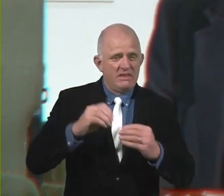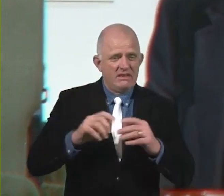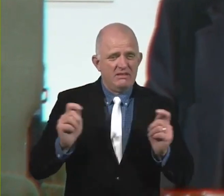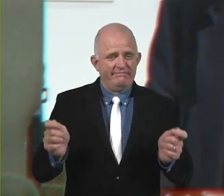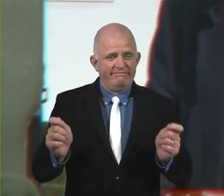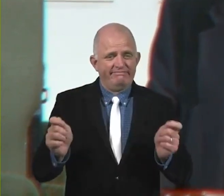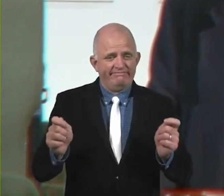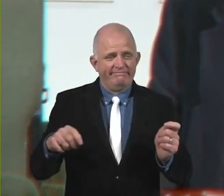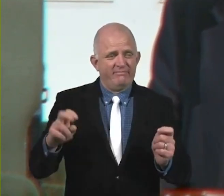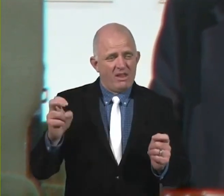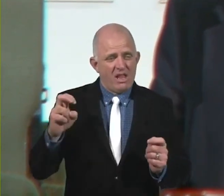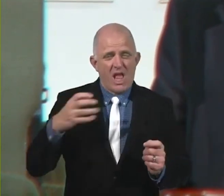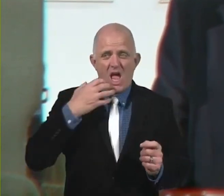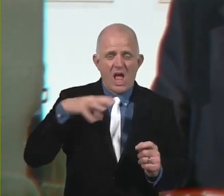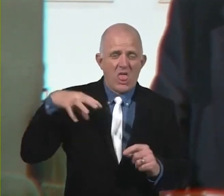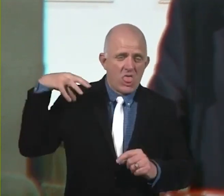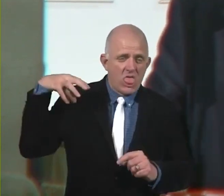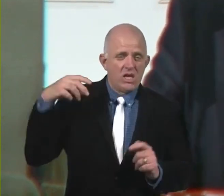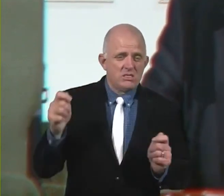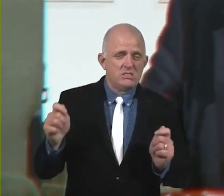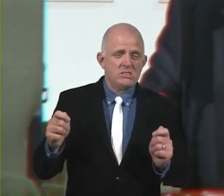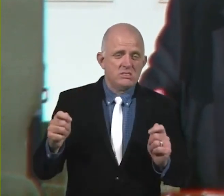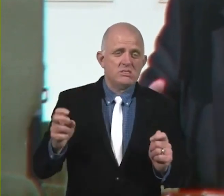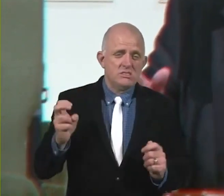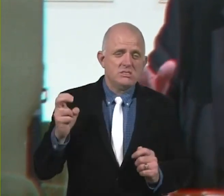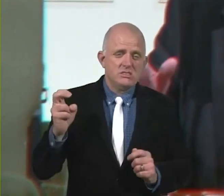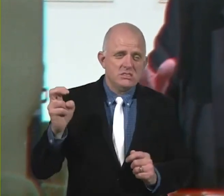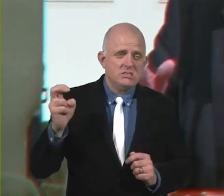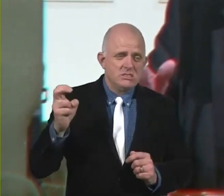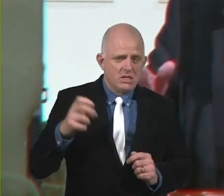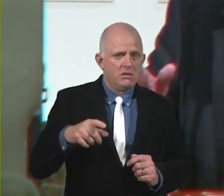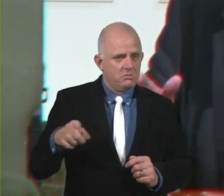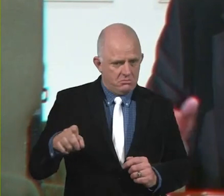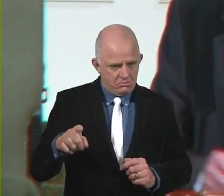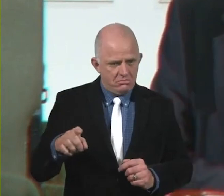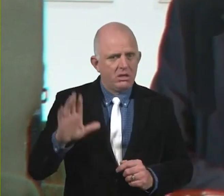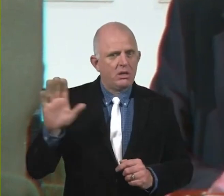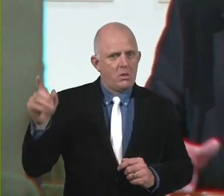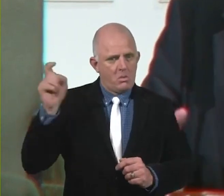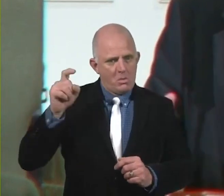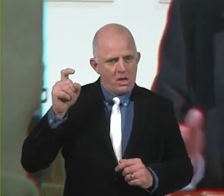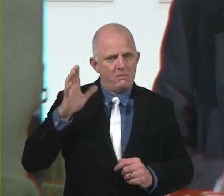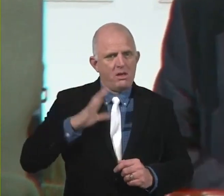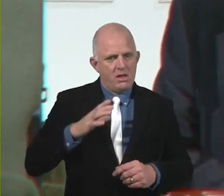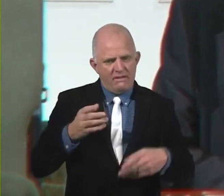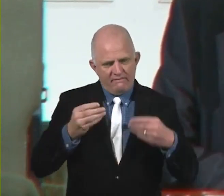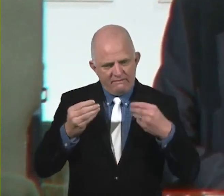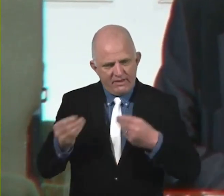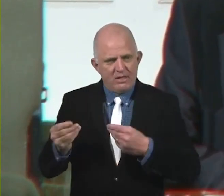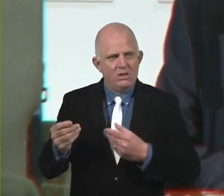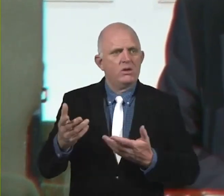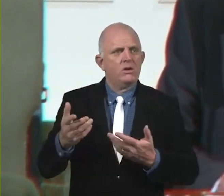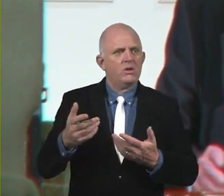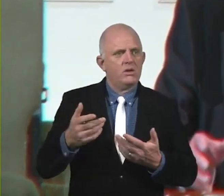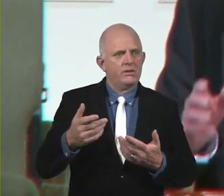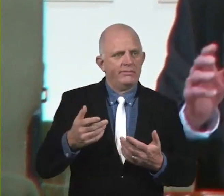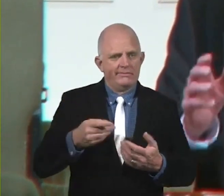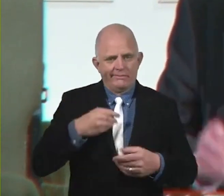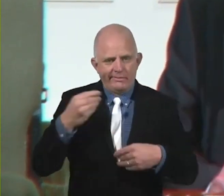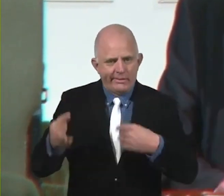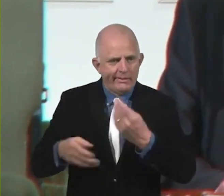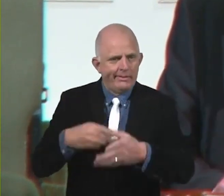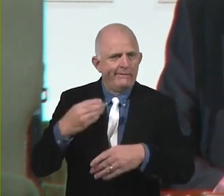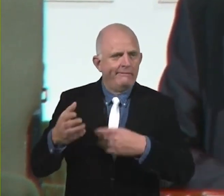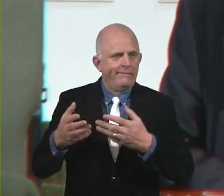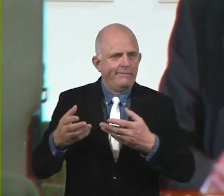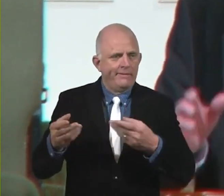in the heat and the weather, and she had her wisdom, her wise men feed her all kinds of things to